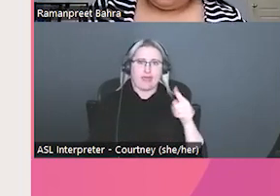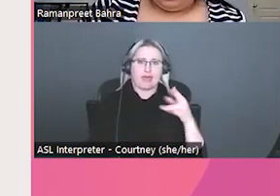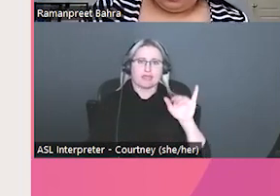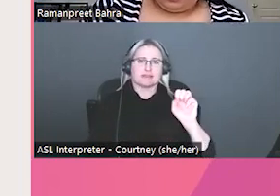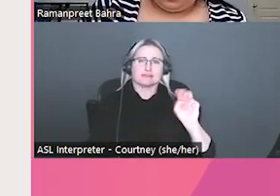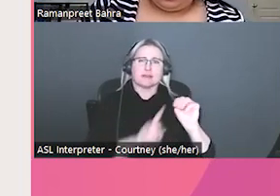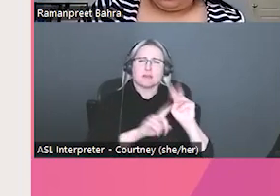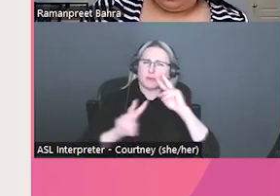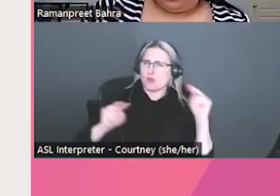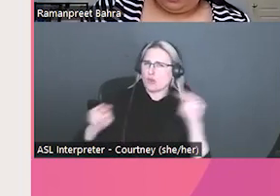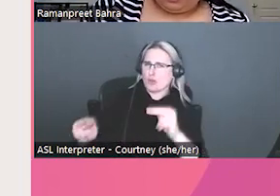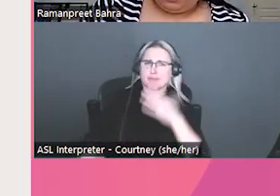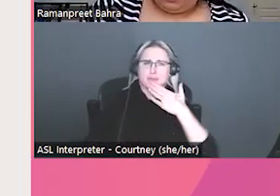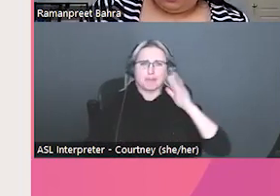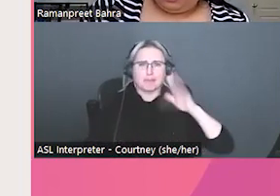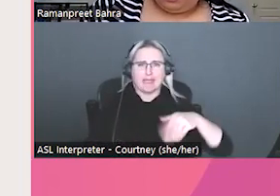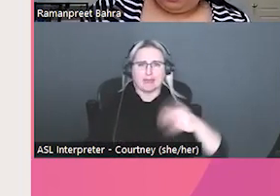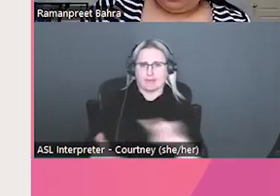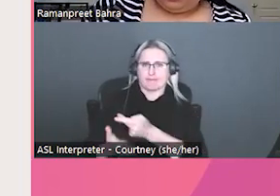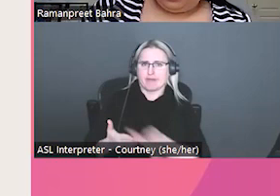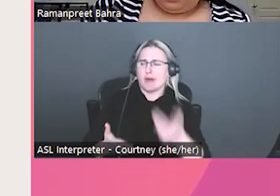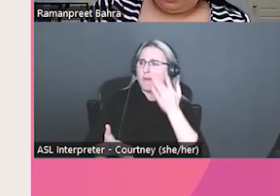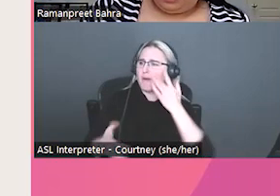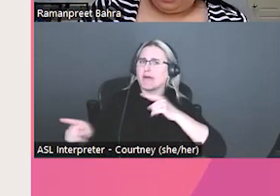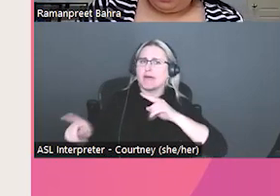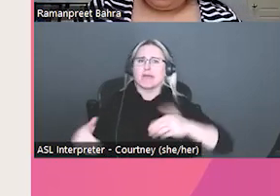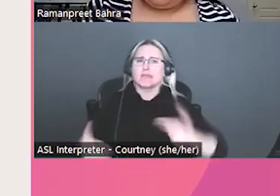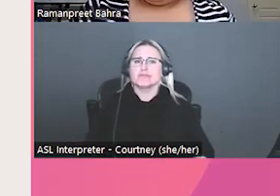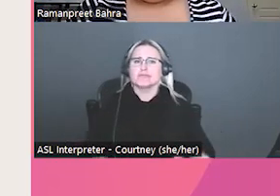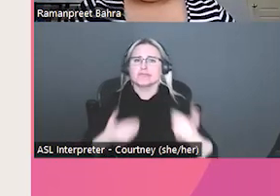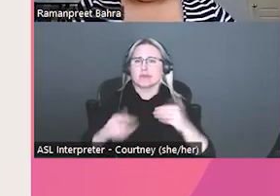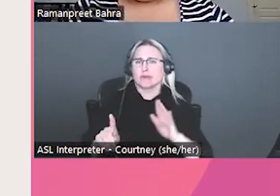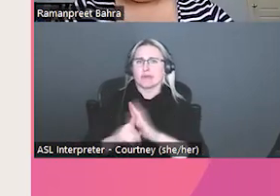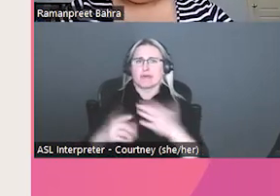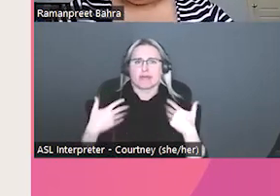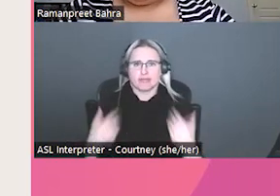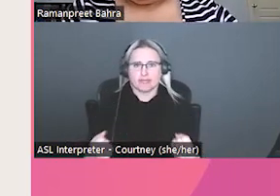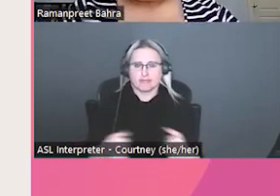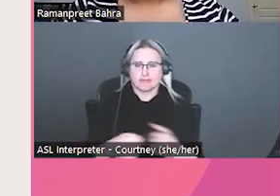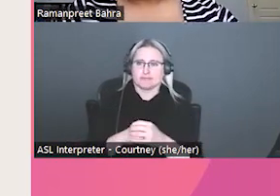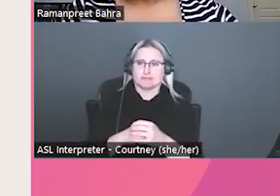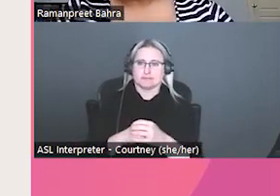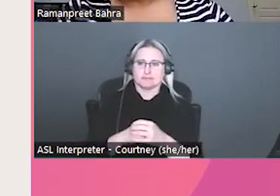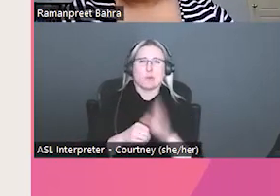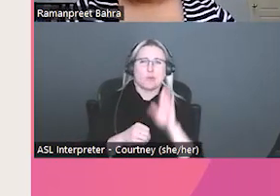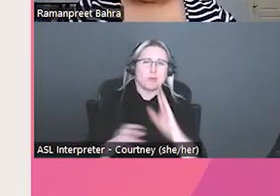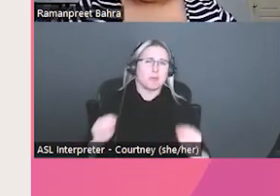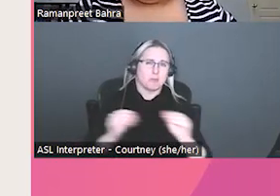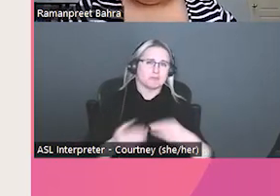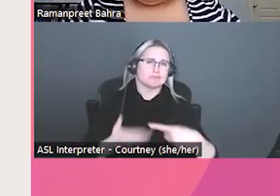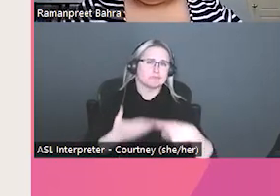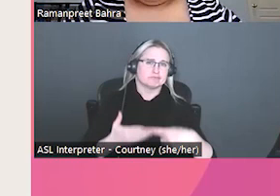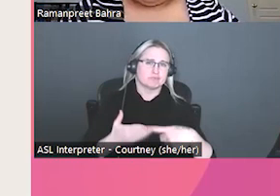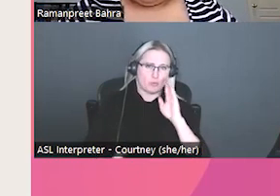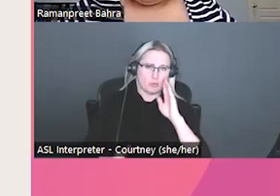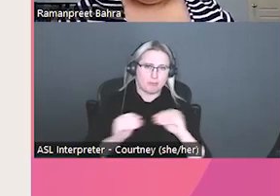as failures because they're not taking responsibility for their health, which we will take up some more in our later discussion